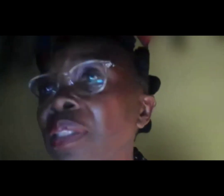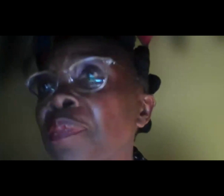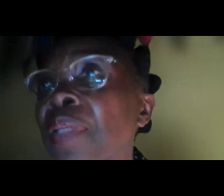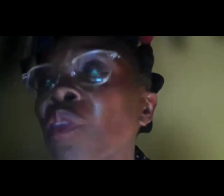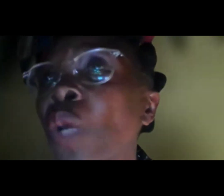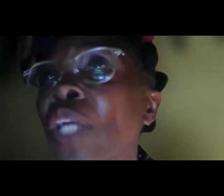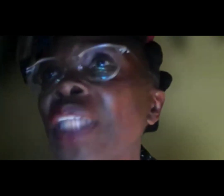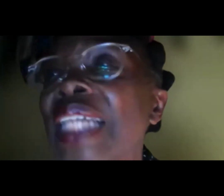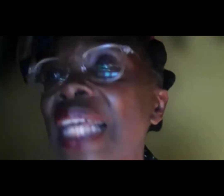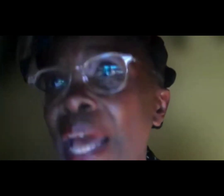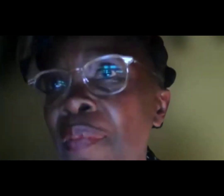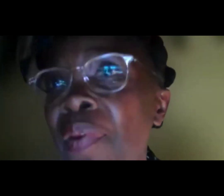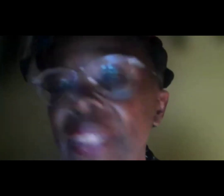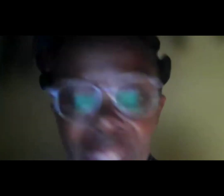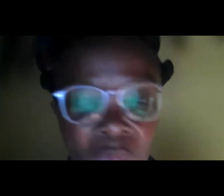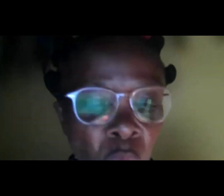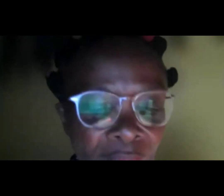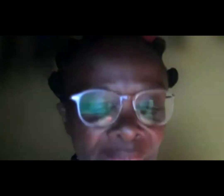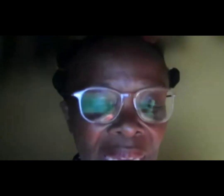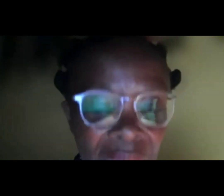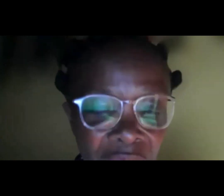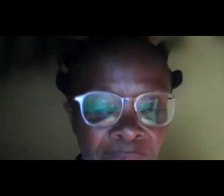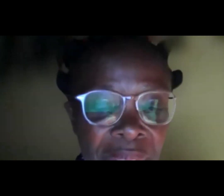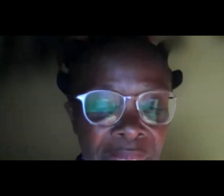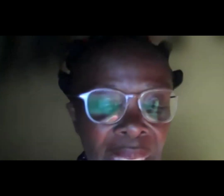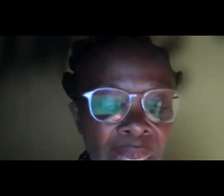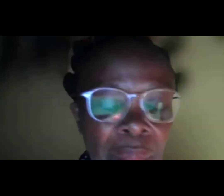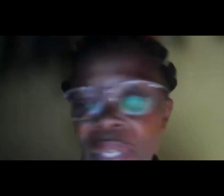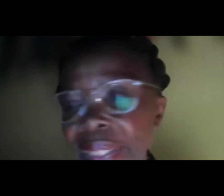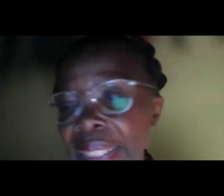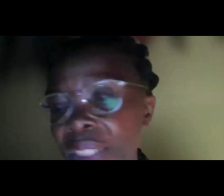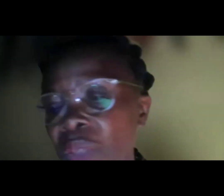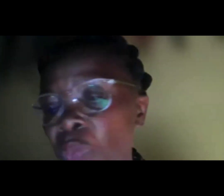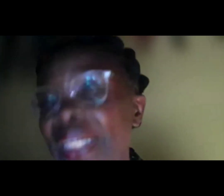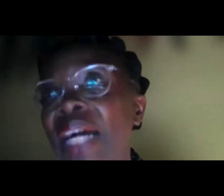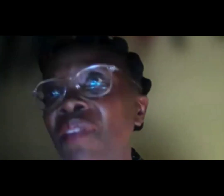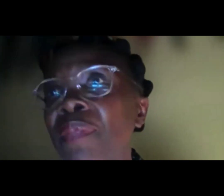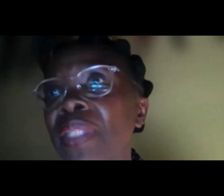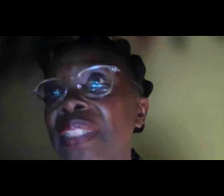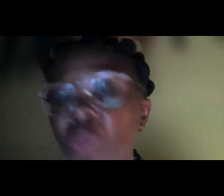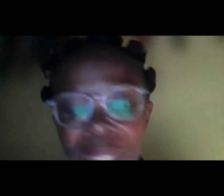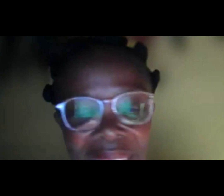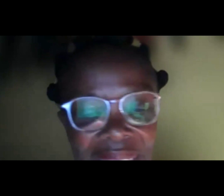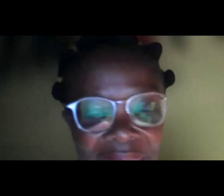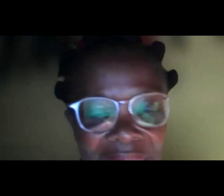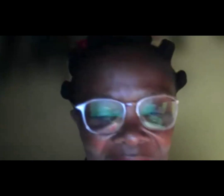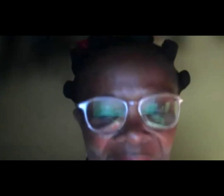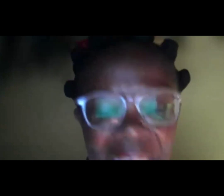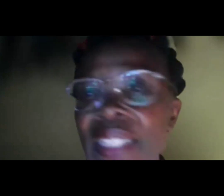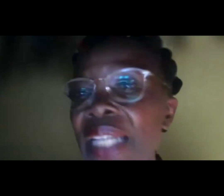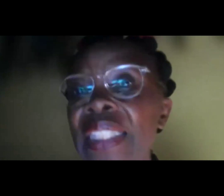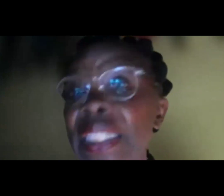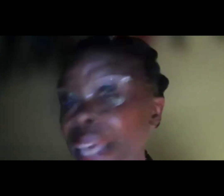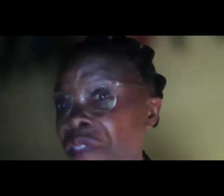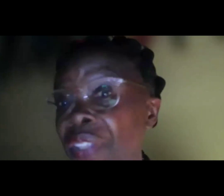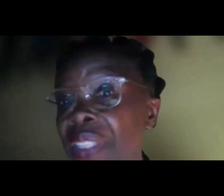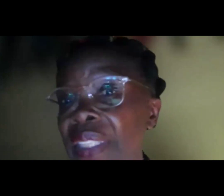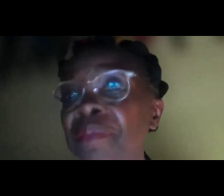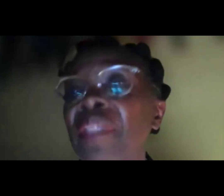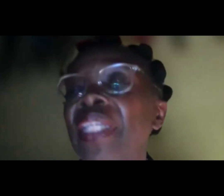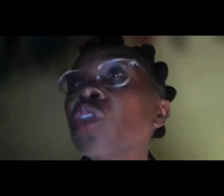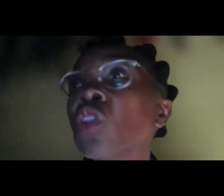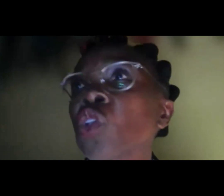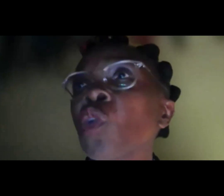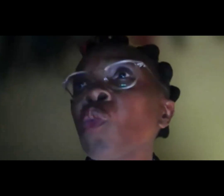not possible if we're not collaborating with governments, because it is with governments that we can sustain these